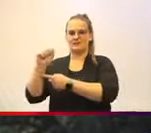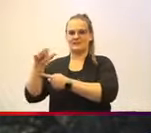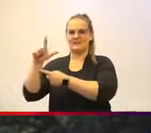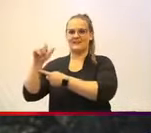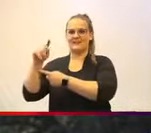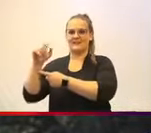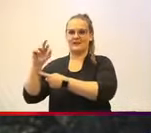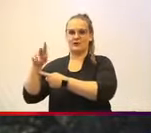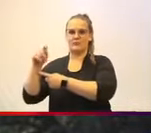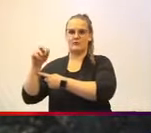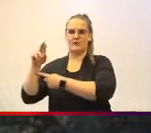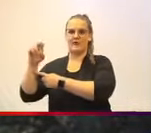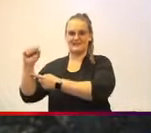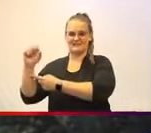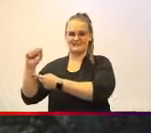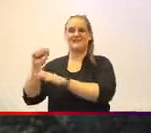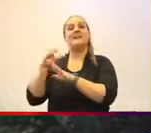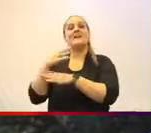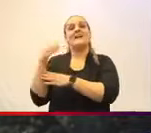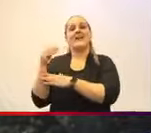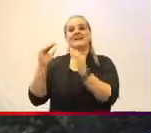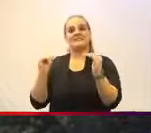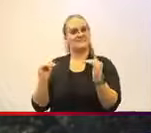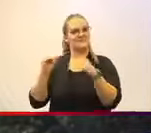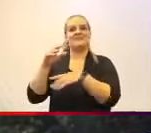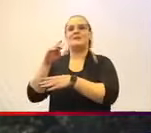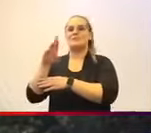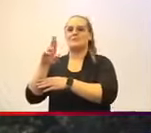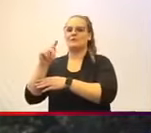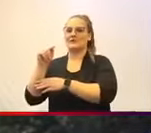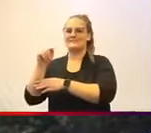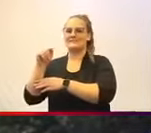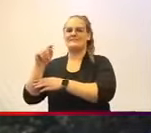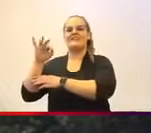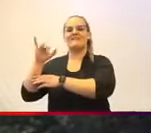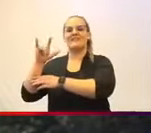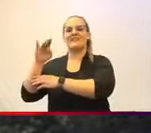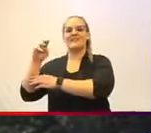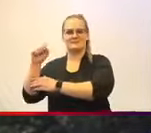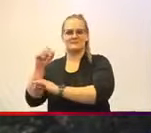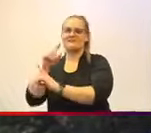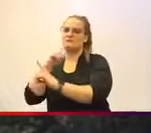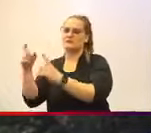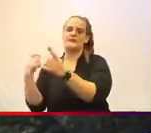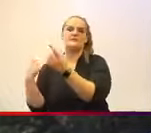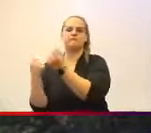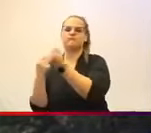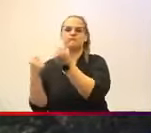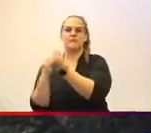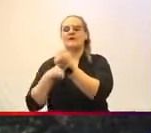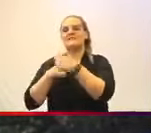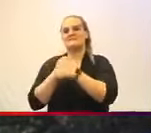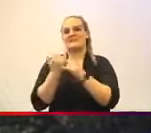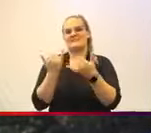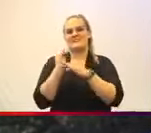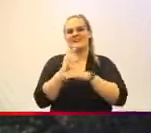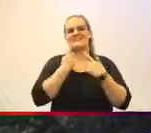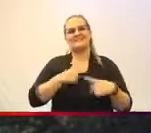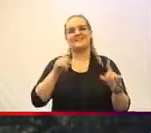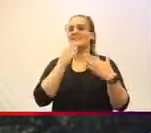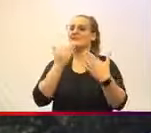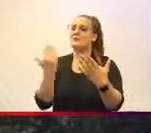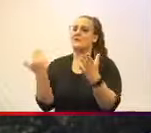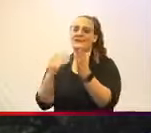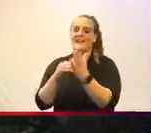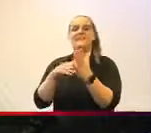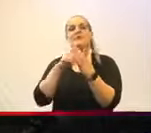who have helped and contributed generously to making tonight's event a success. Thanks again, and we look forward to your support in the year ahead.